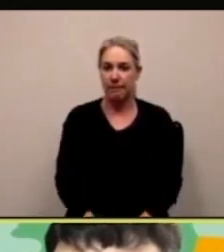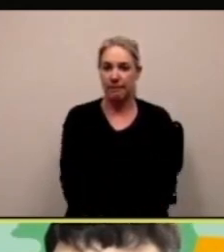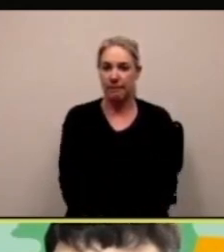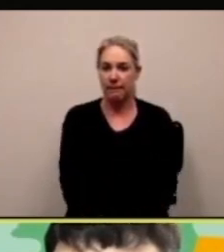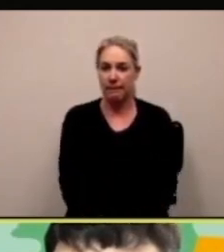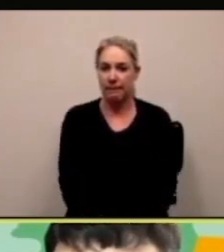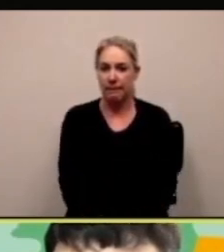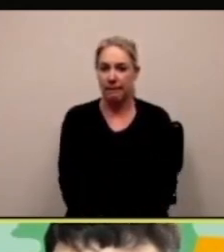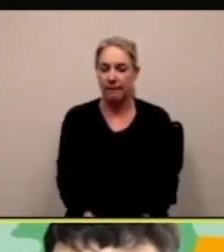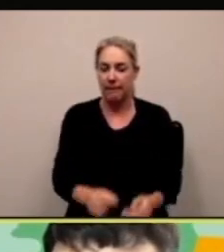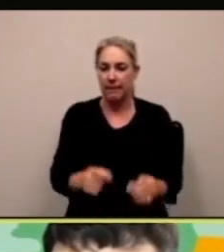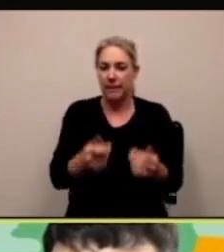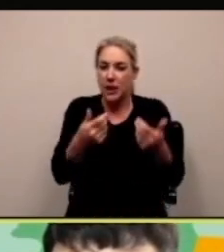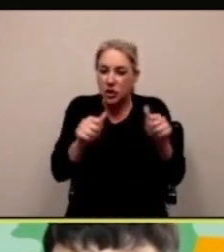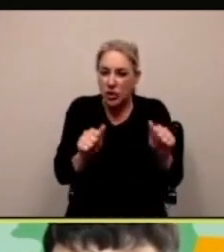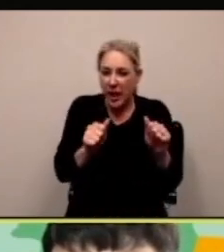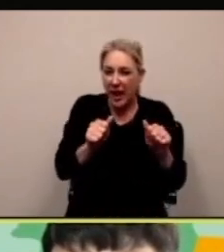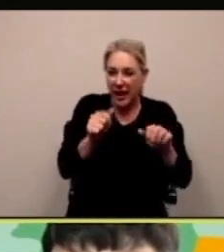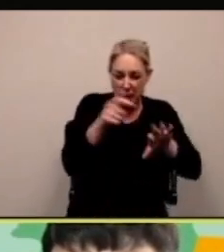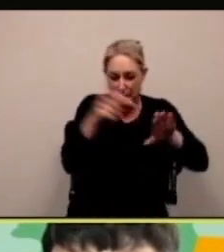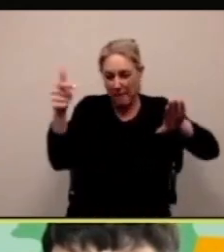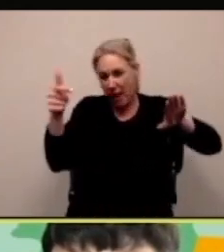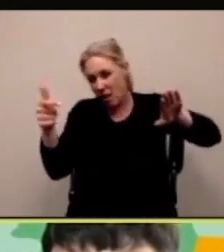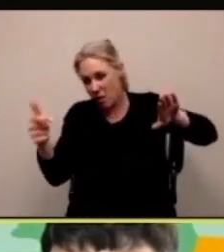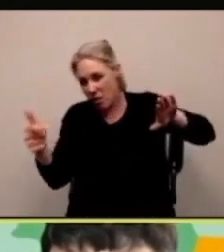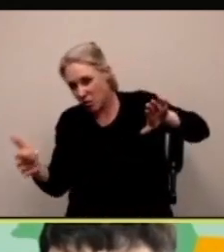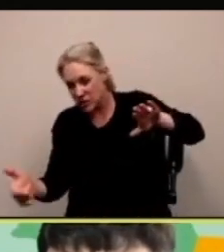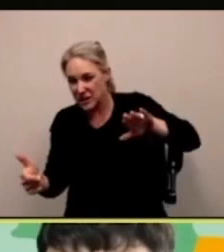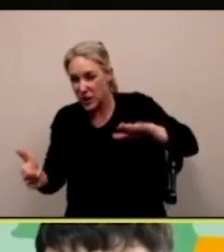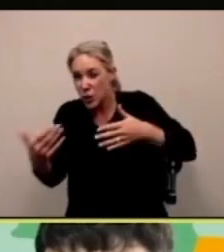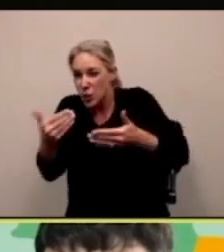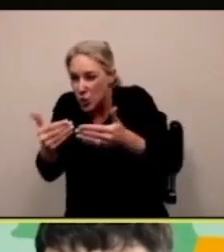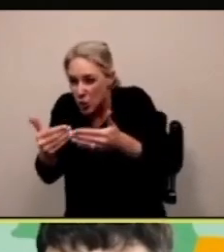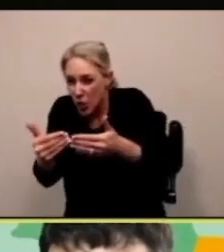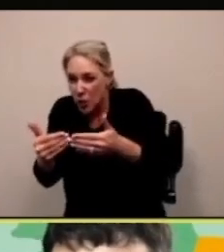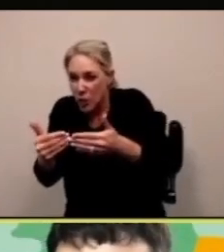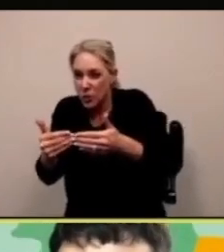Try to bounce it that way. Oh, almost. Get right in the path there.